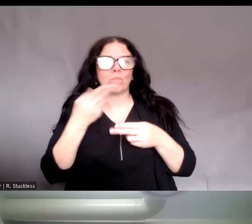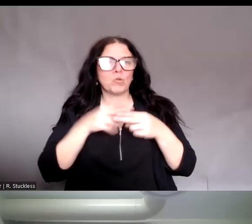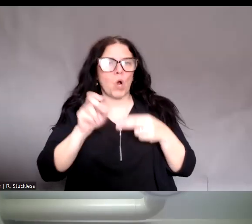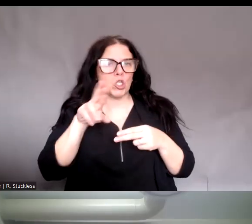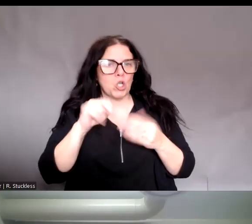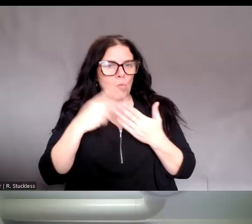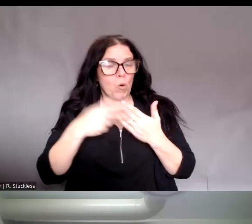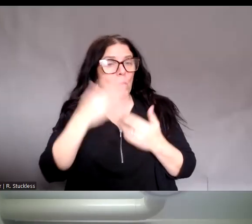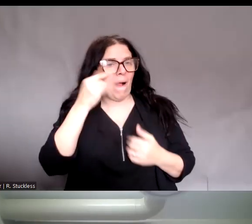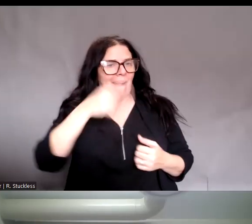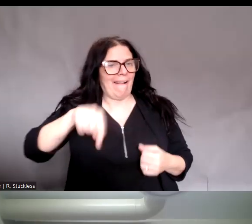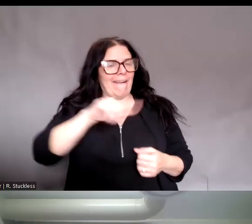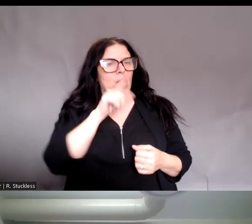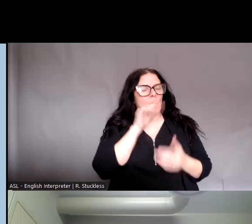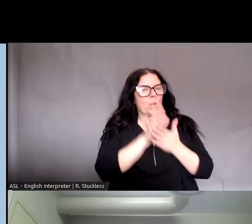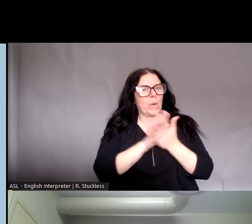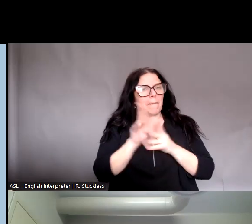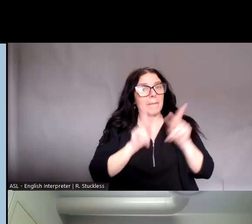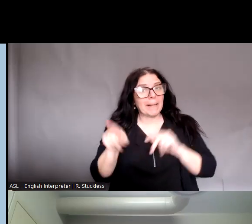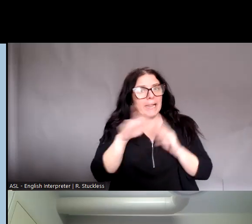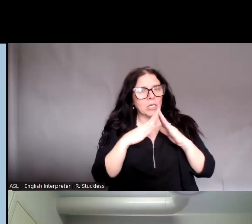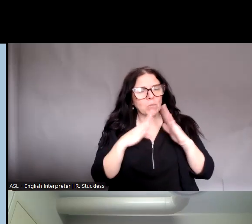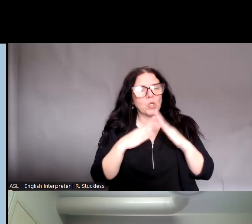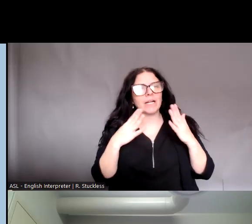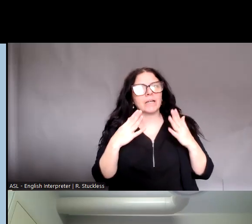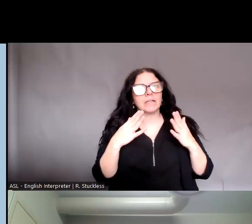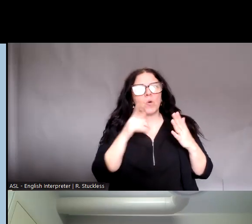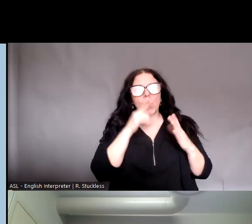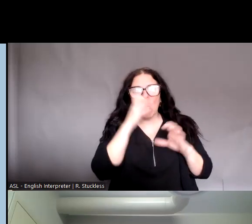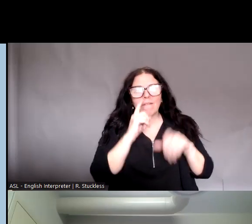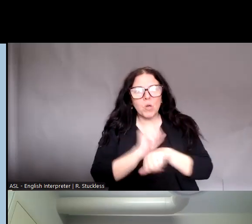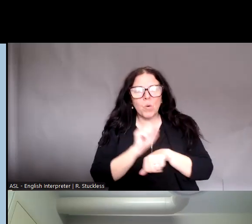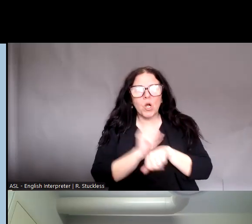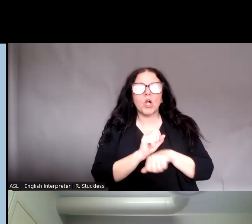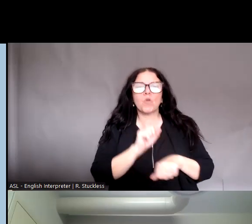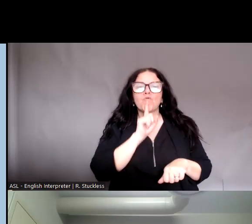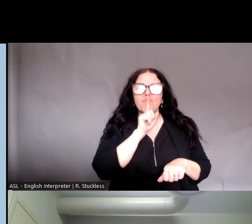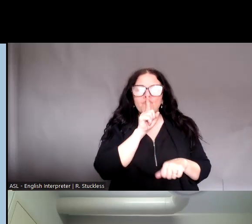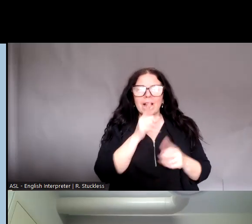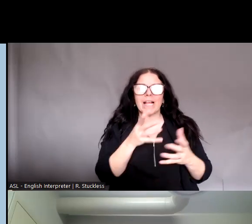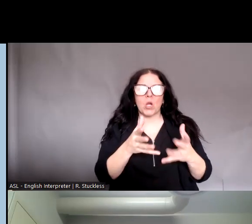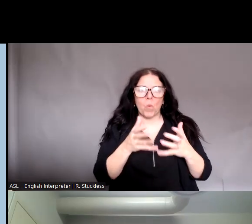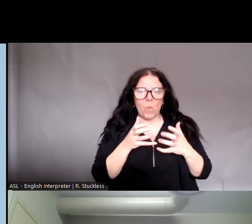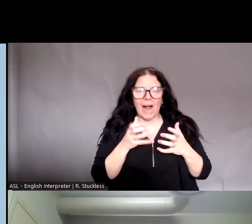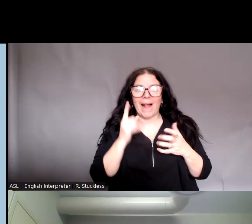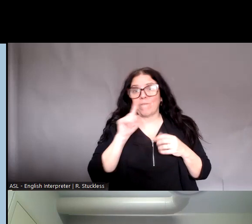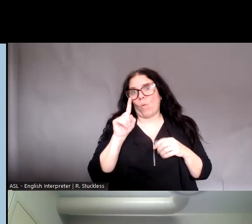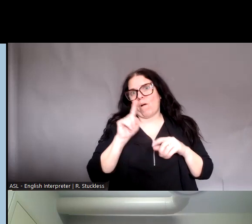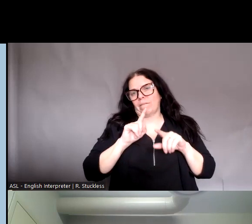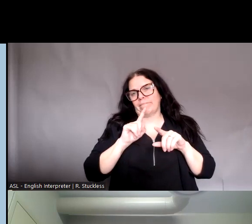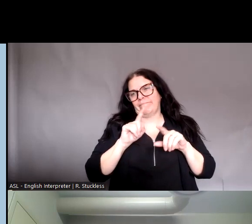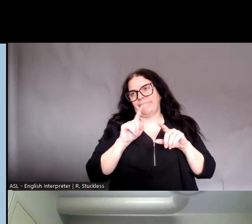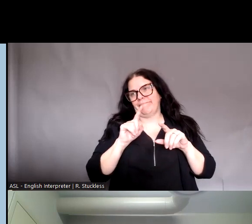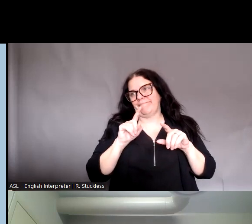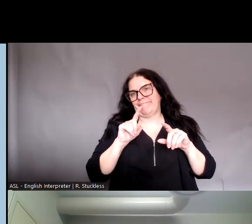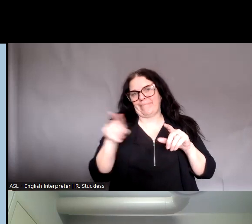because these are the things that folks in the community who are looking for work are really wanting for all of the reasons that have been discussed